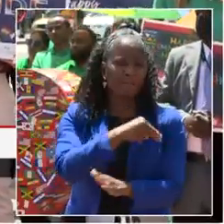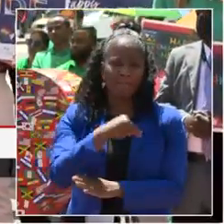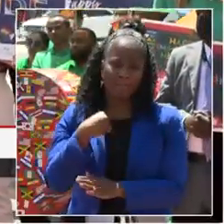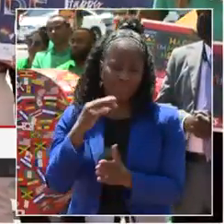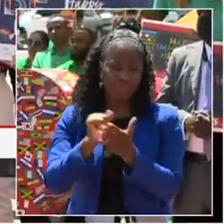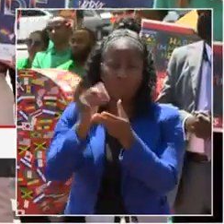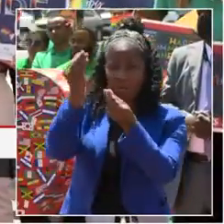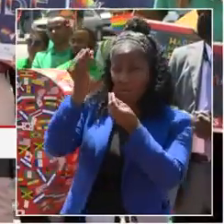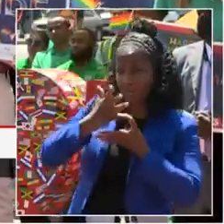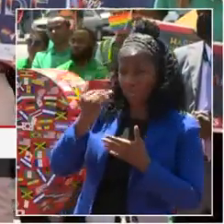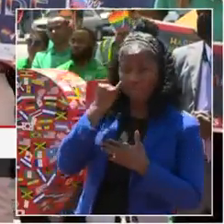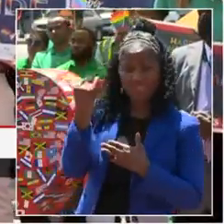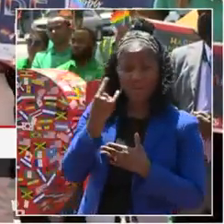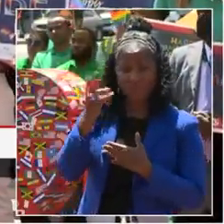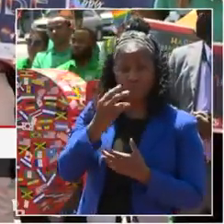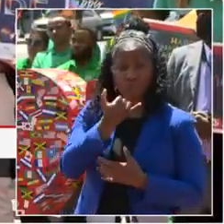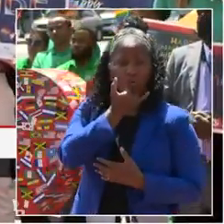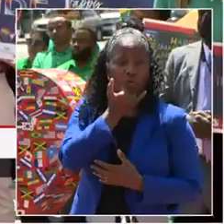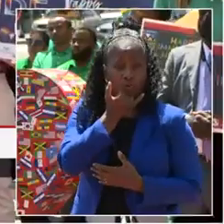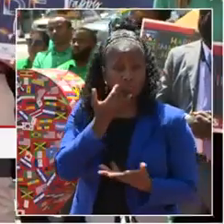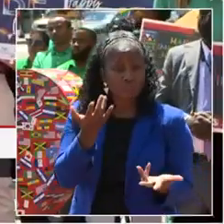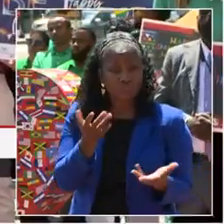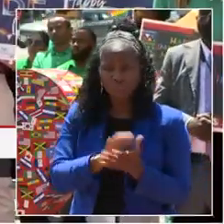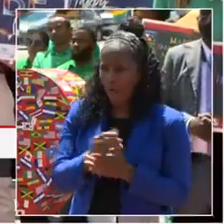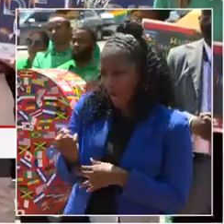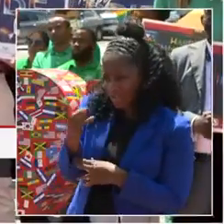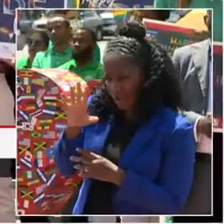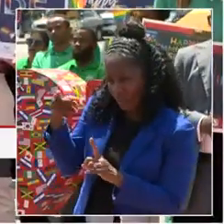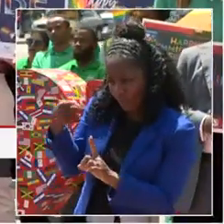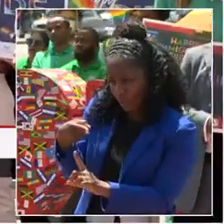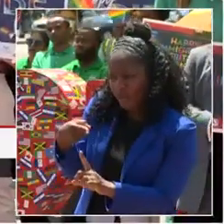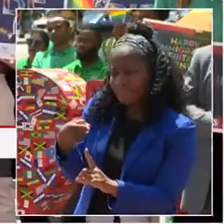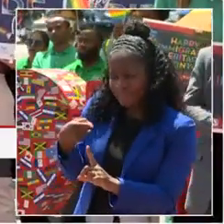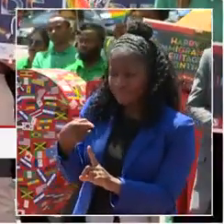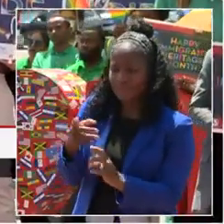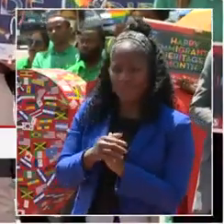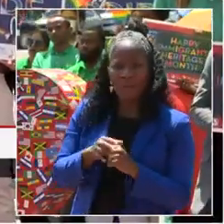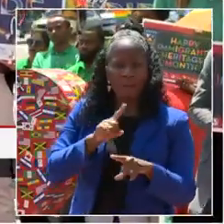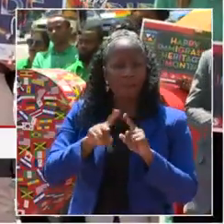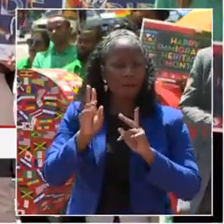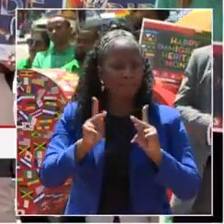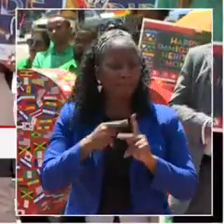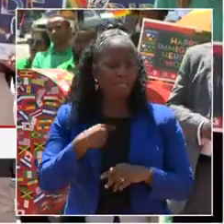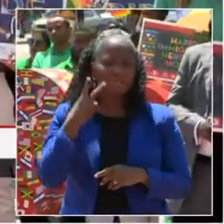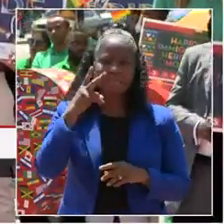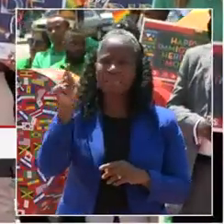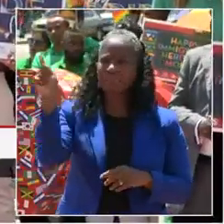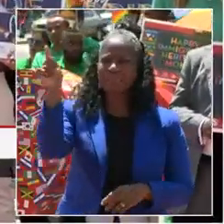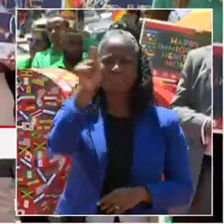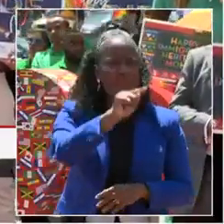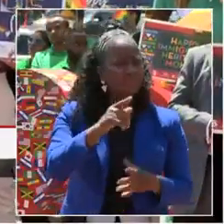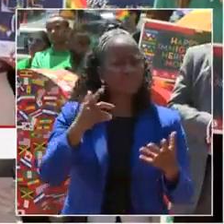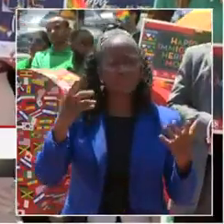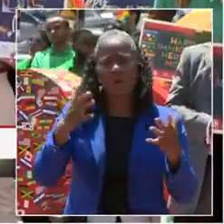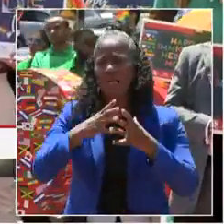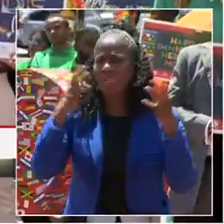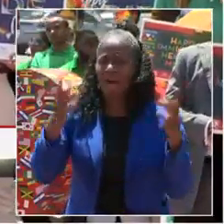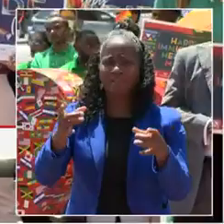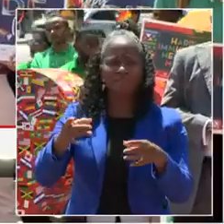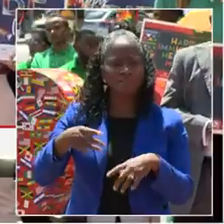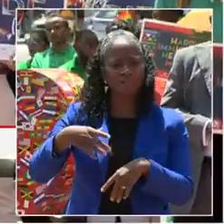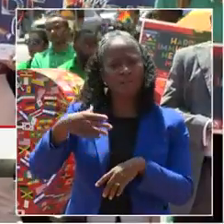if something is wrong. So I get your point that people are seeing just a lot of